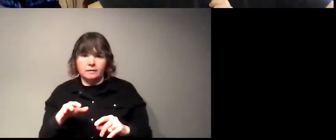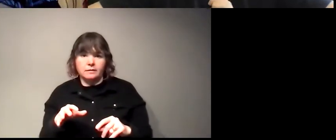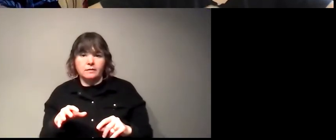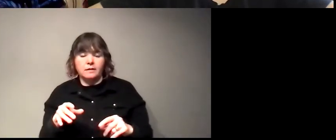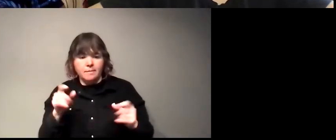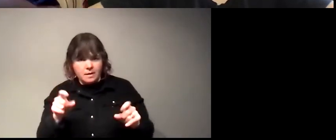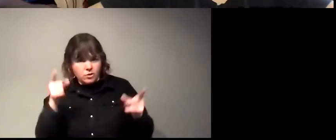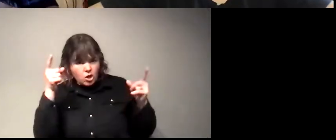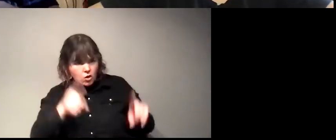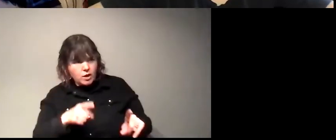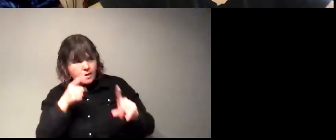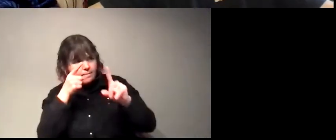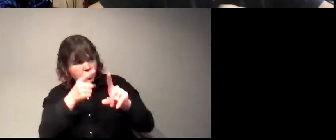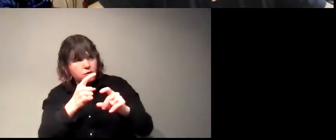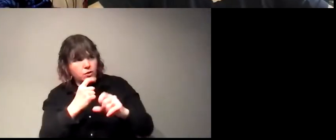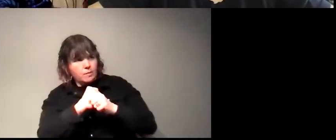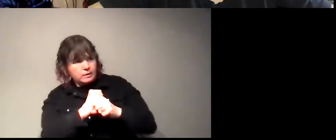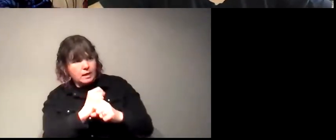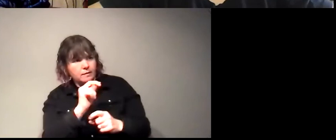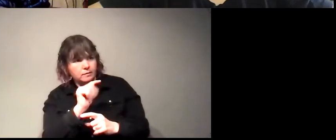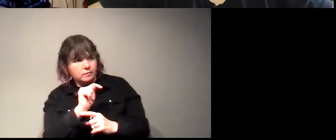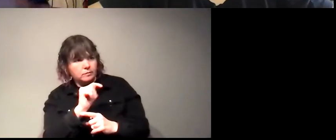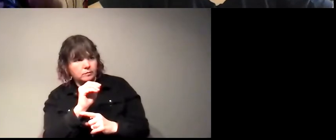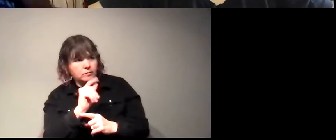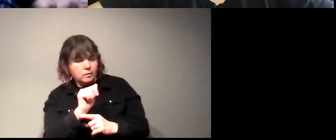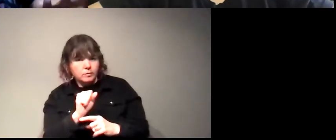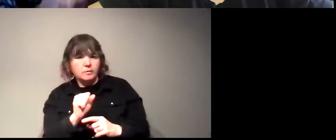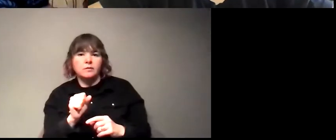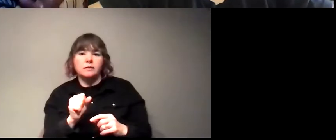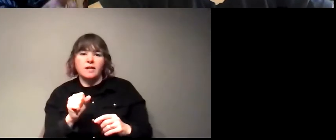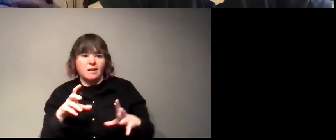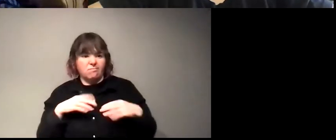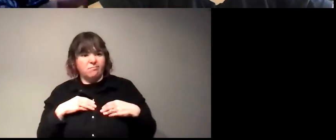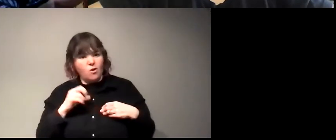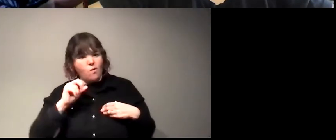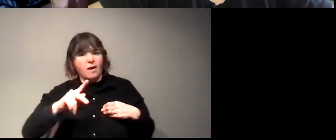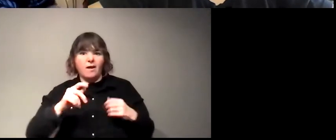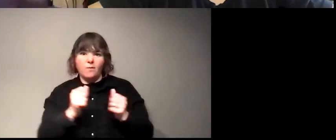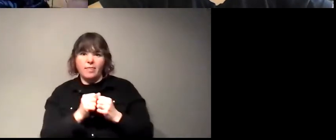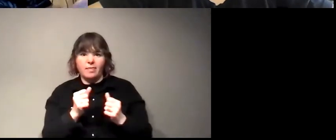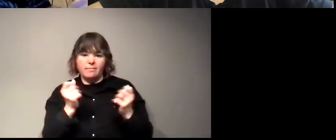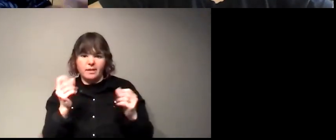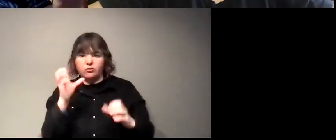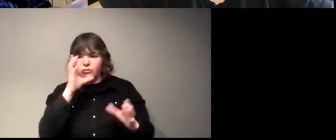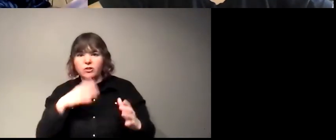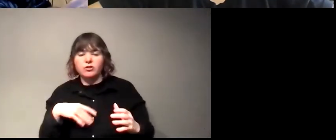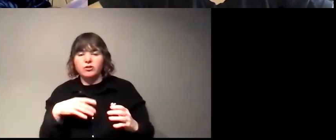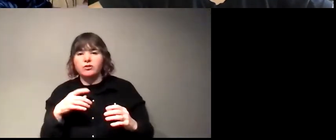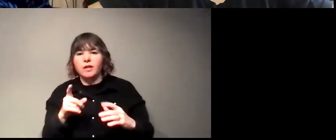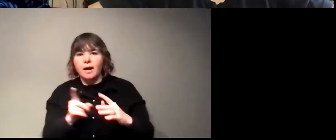agree to the mission, protect these toads, to be okay with a bunch of strangers coming up and